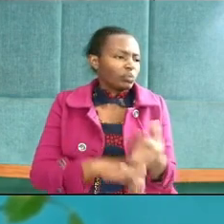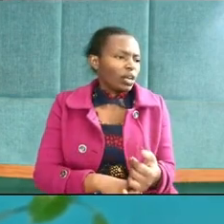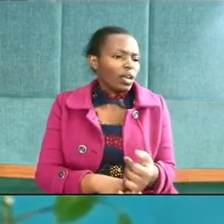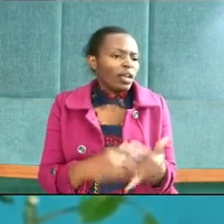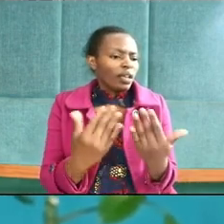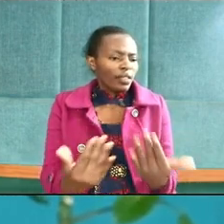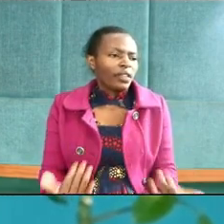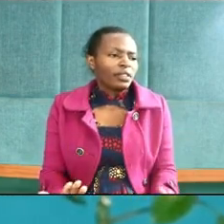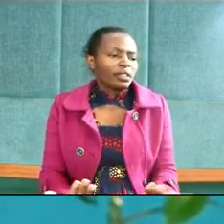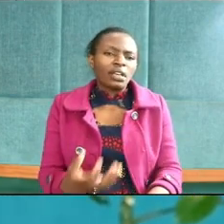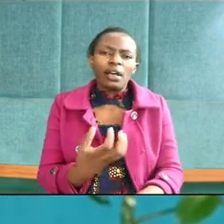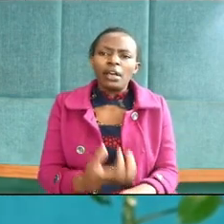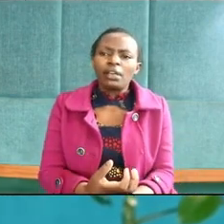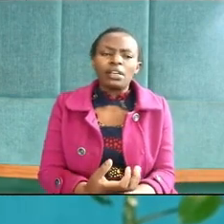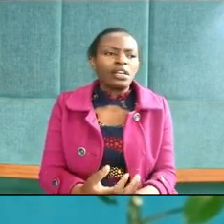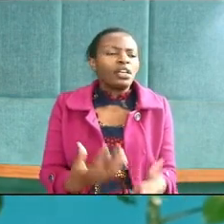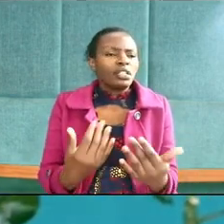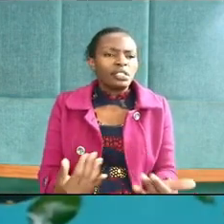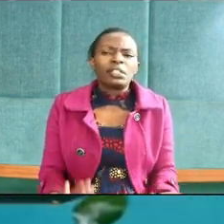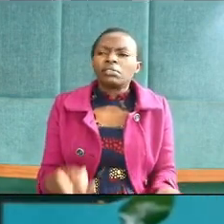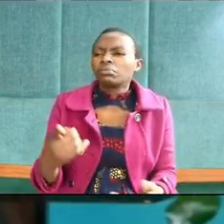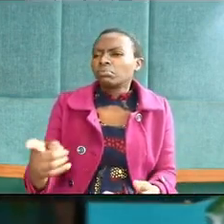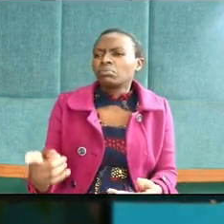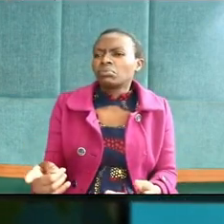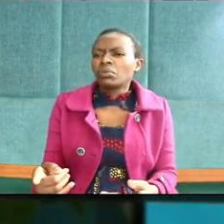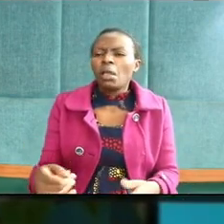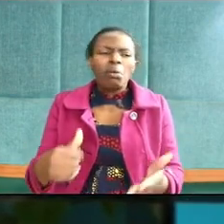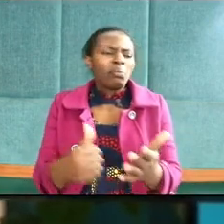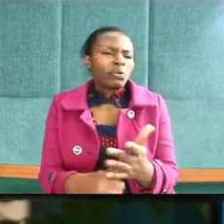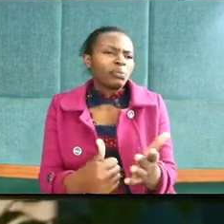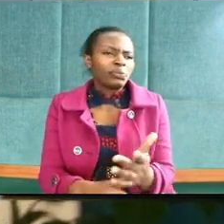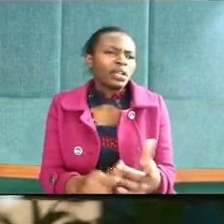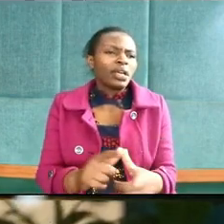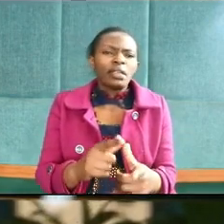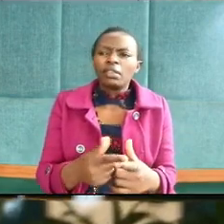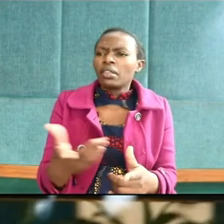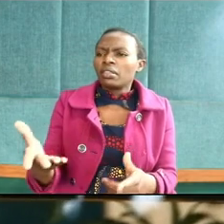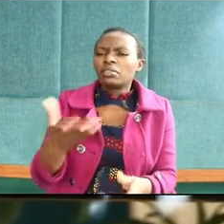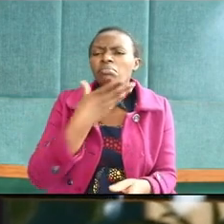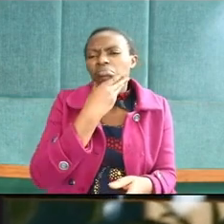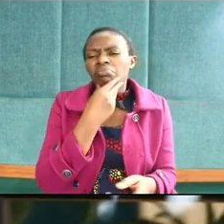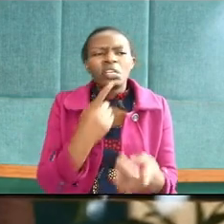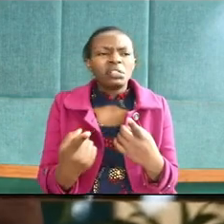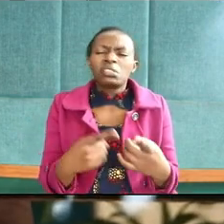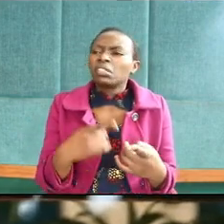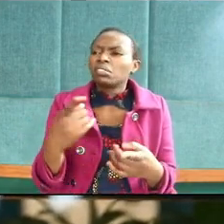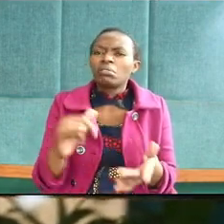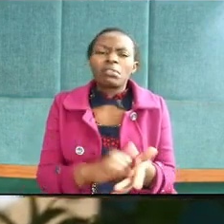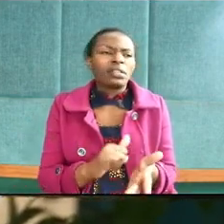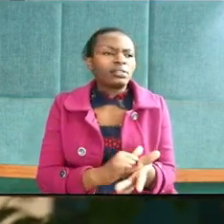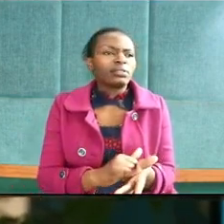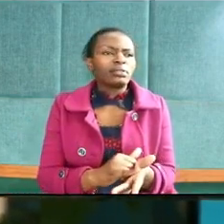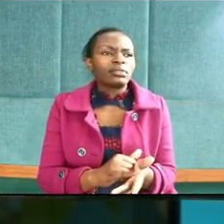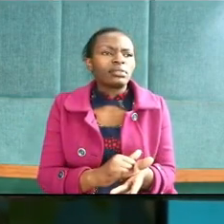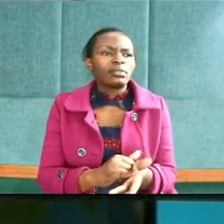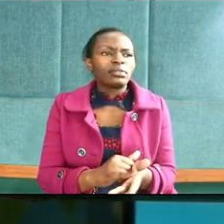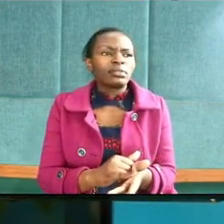not forthcoming, and it is fifth year of your marriage. And then he tells you,